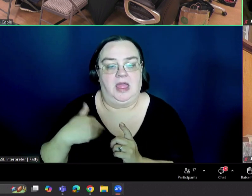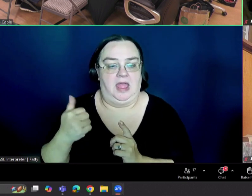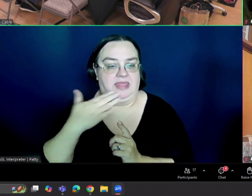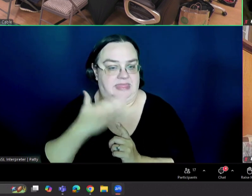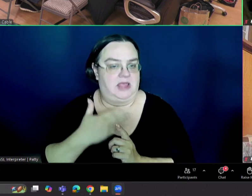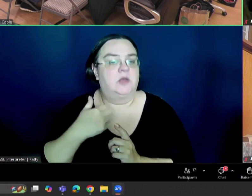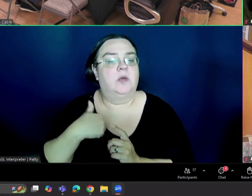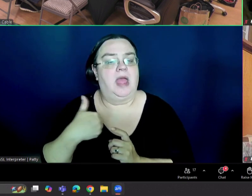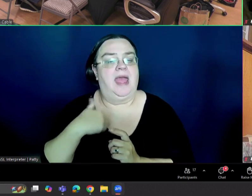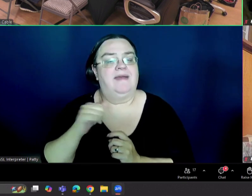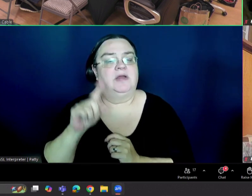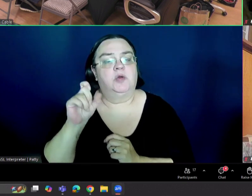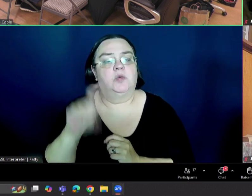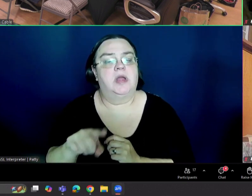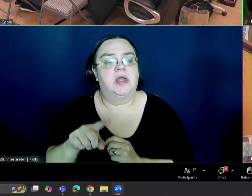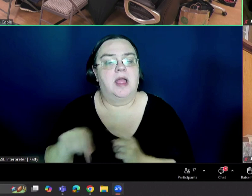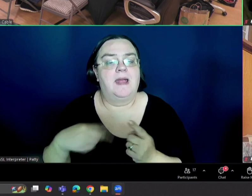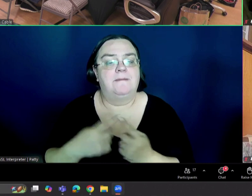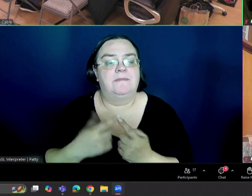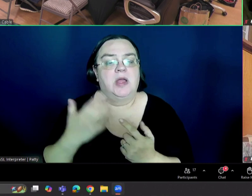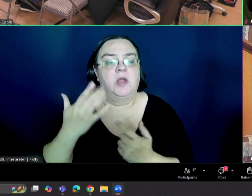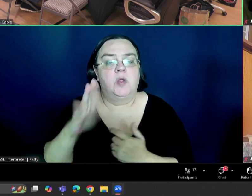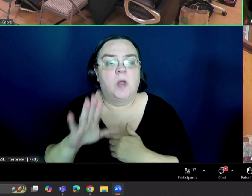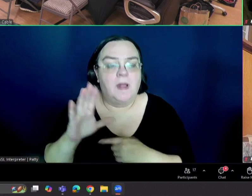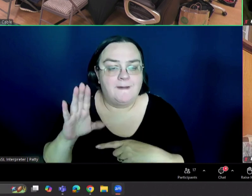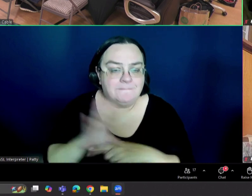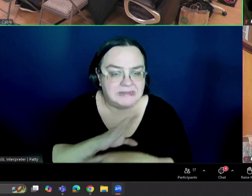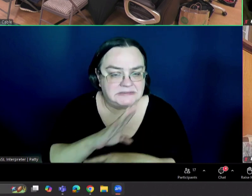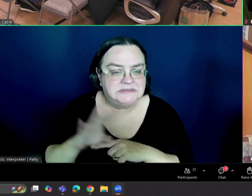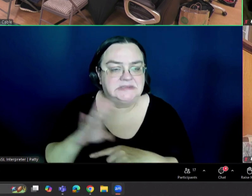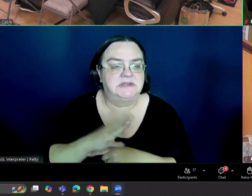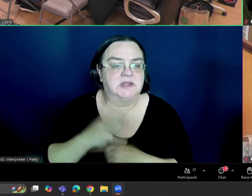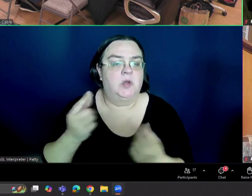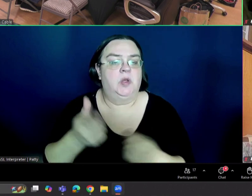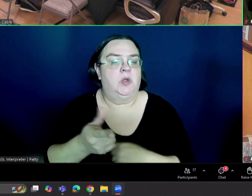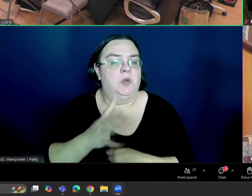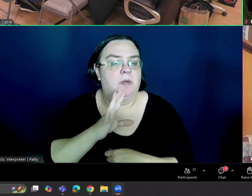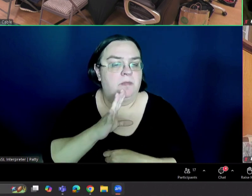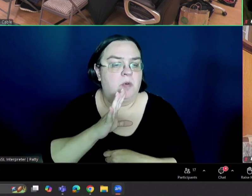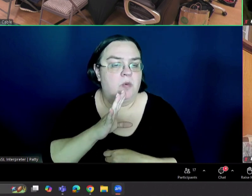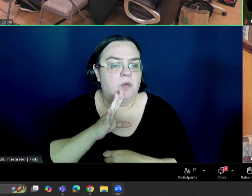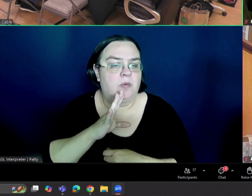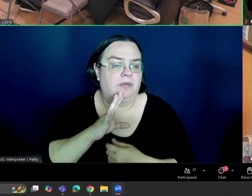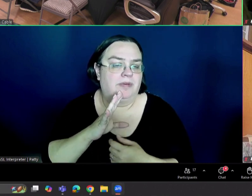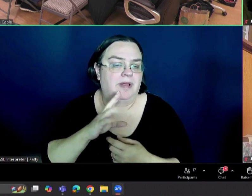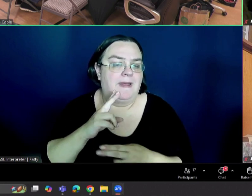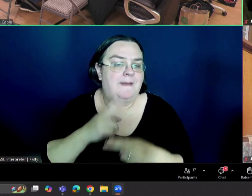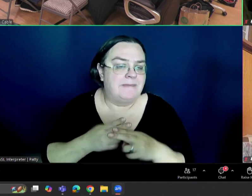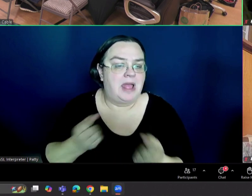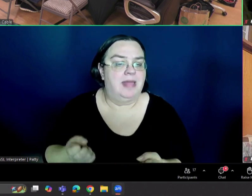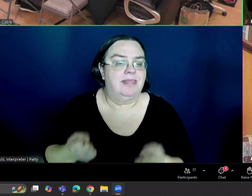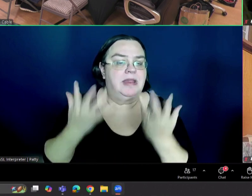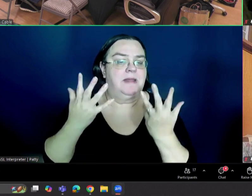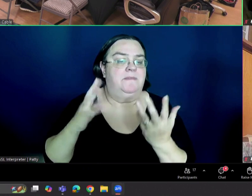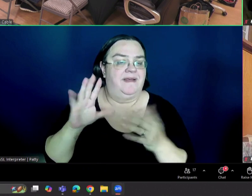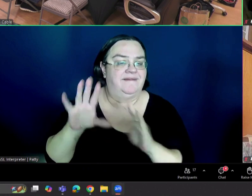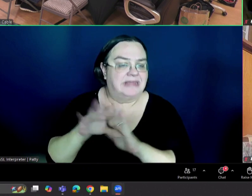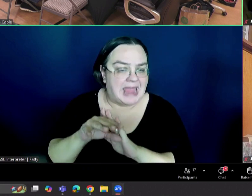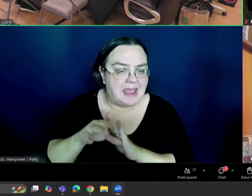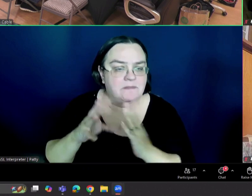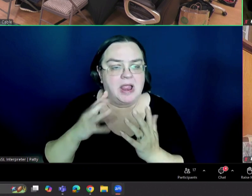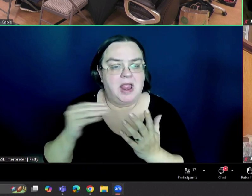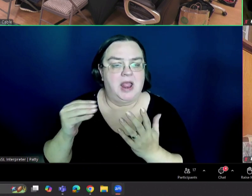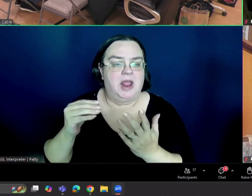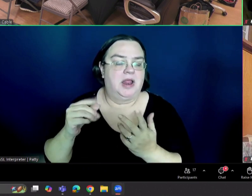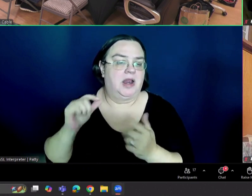of your business and what you spoke to about the number of cameras and longevity of them. How long have you all been